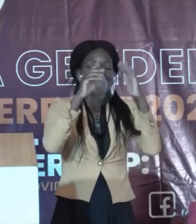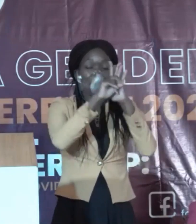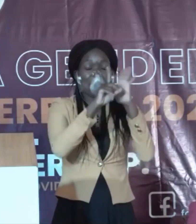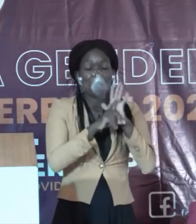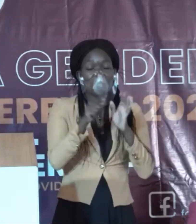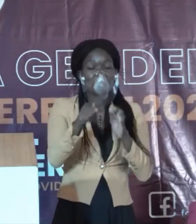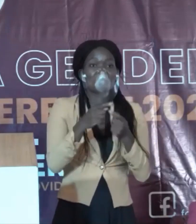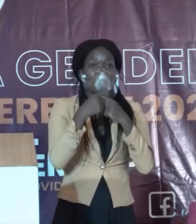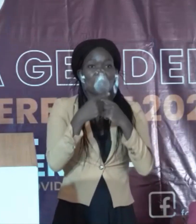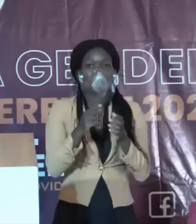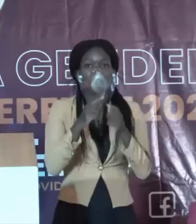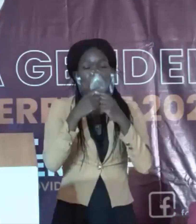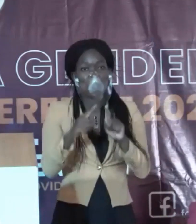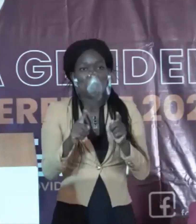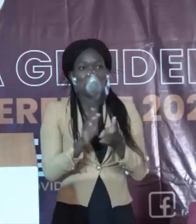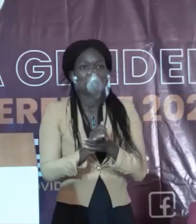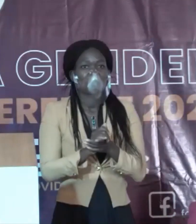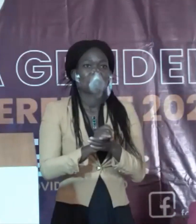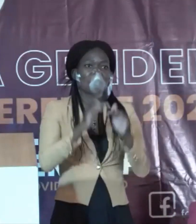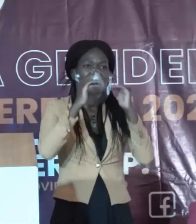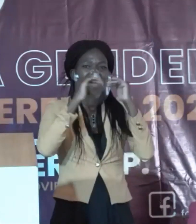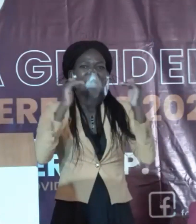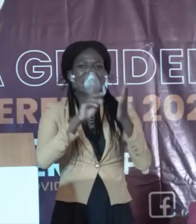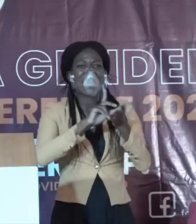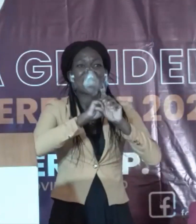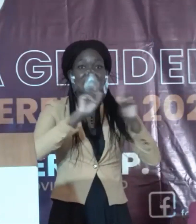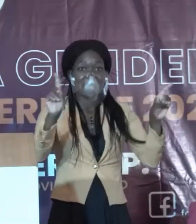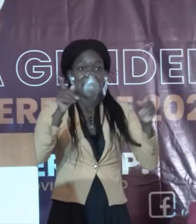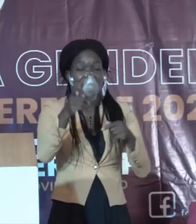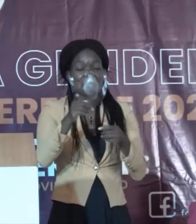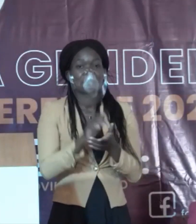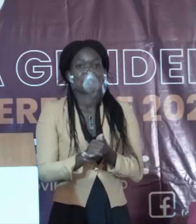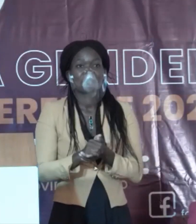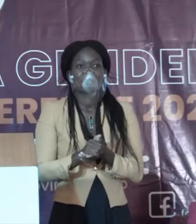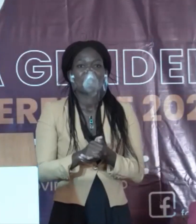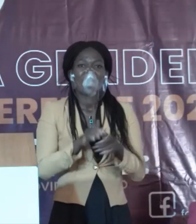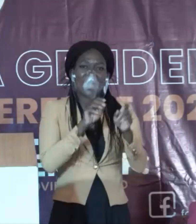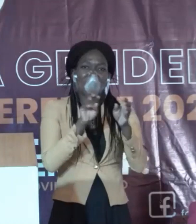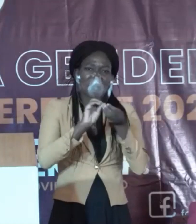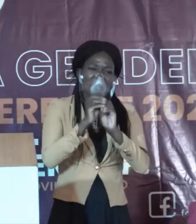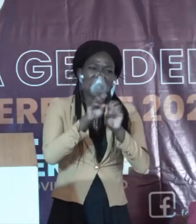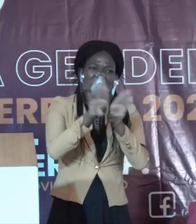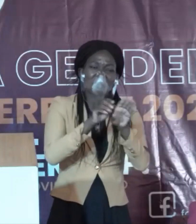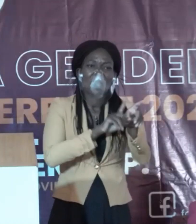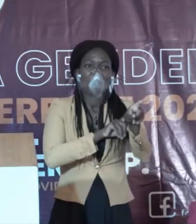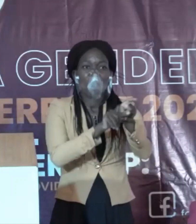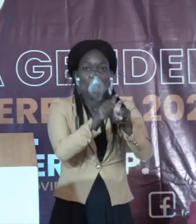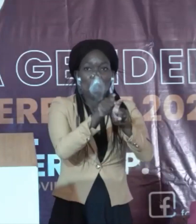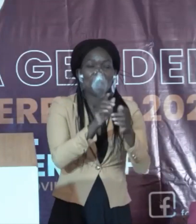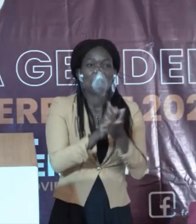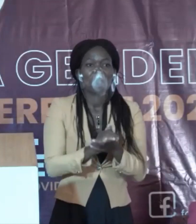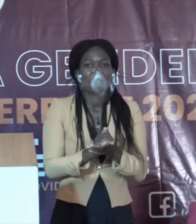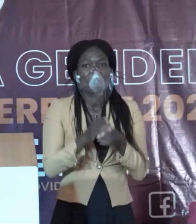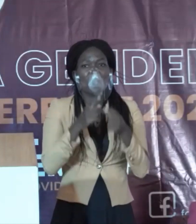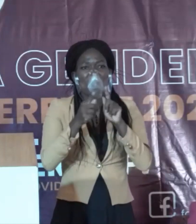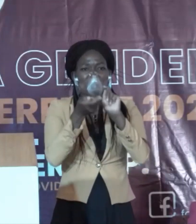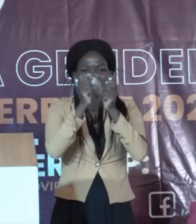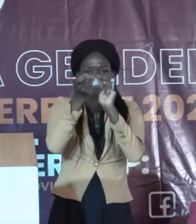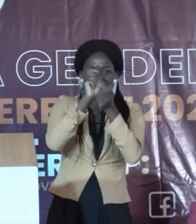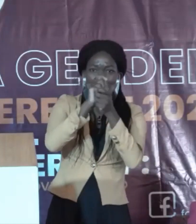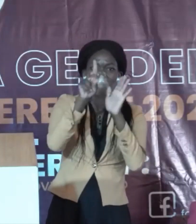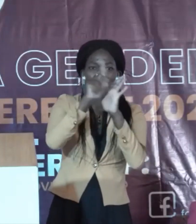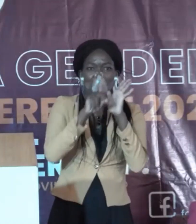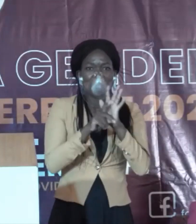the Gender Declaration of, as a follow-up A revised gender policy was adopted in